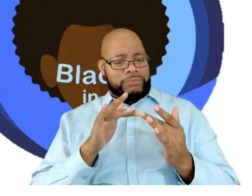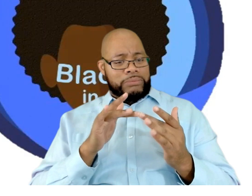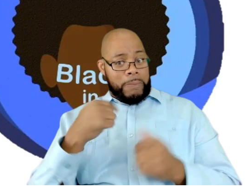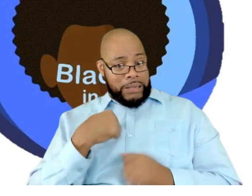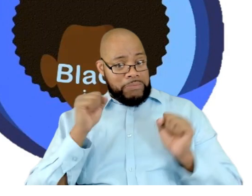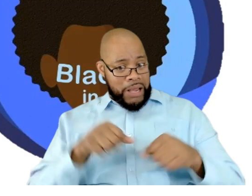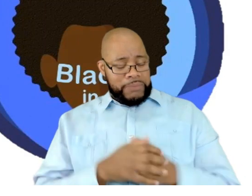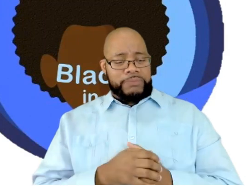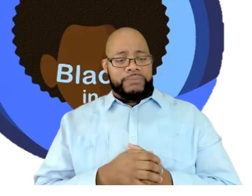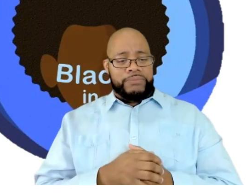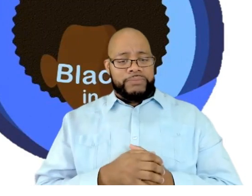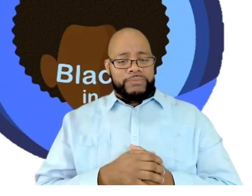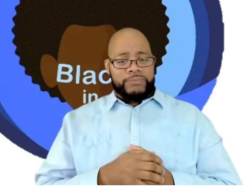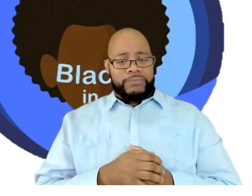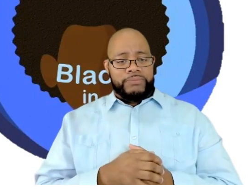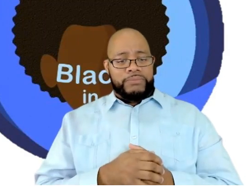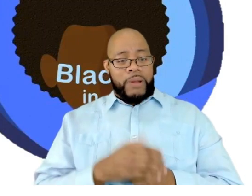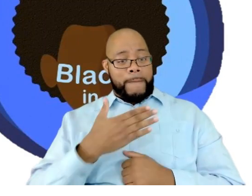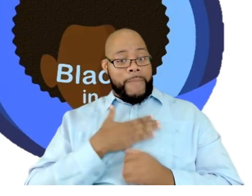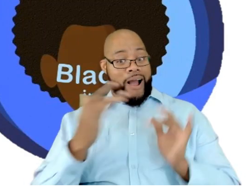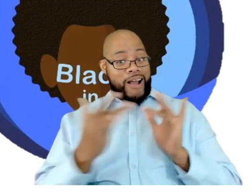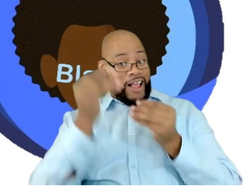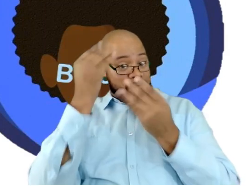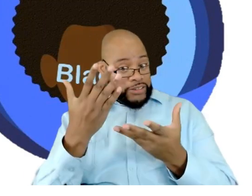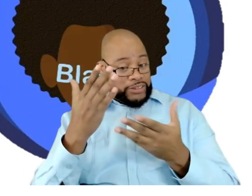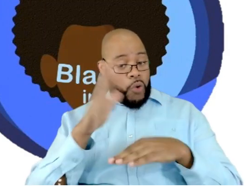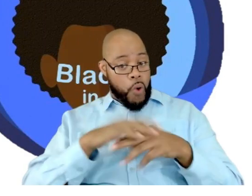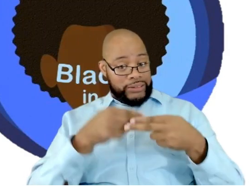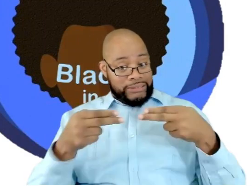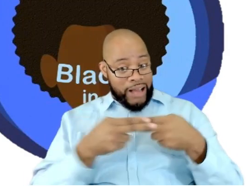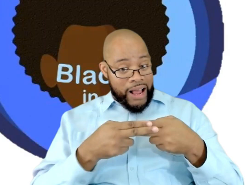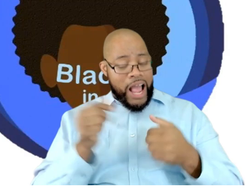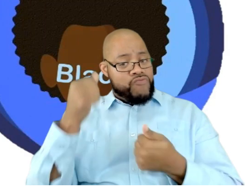me. Here are my contact information,